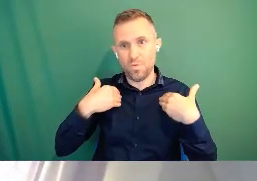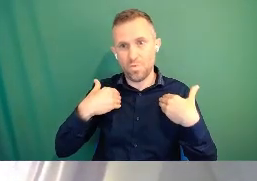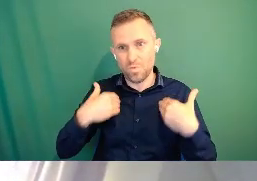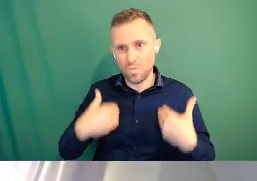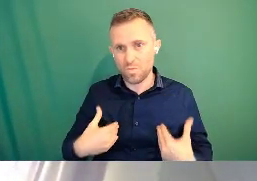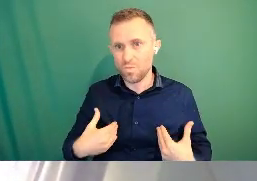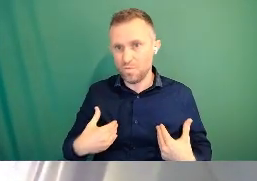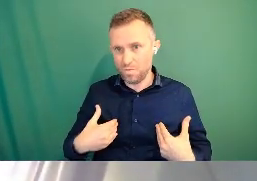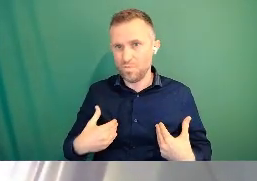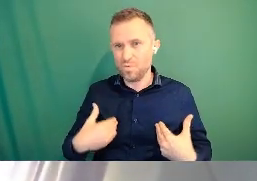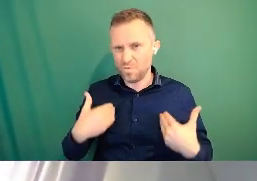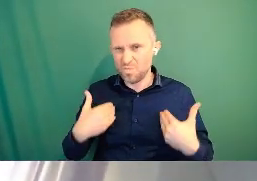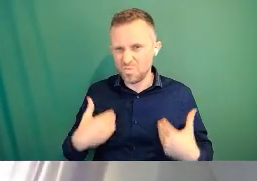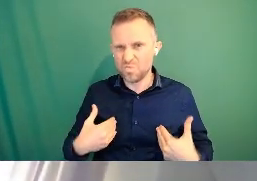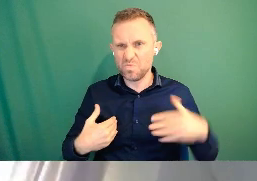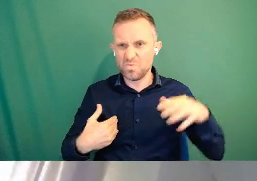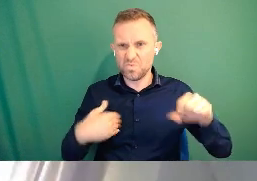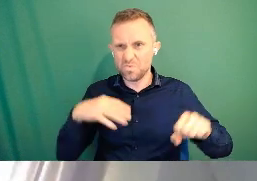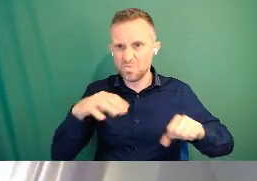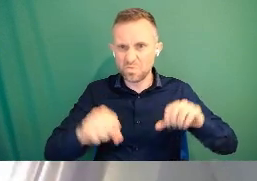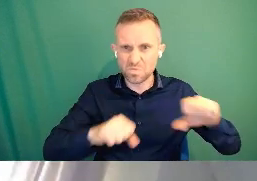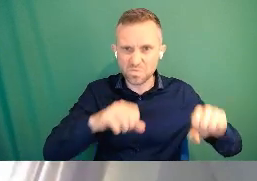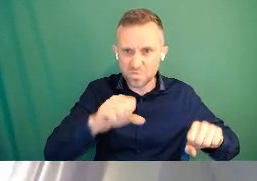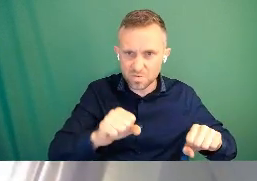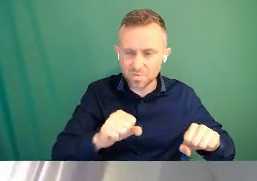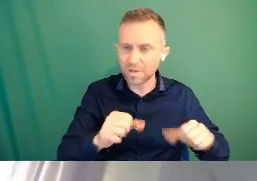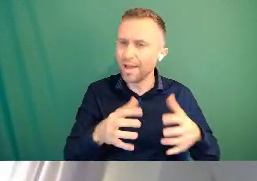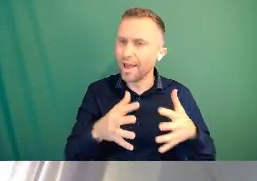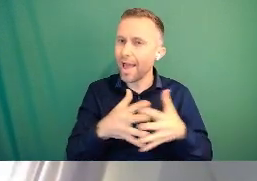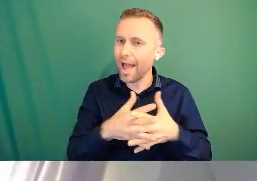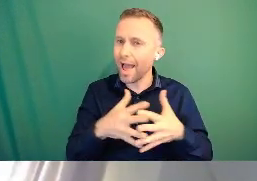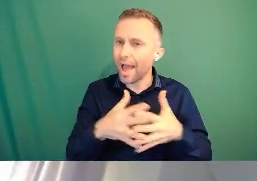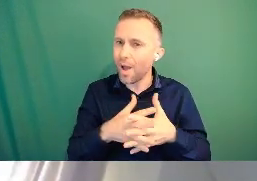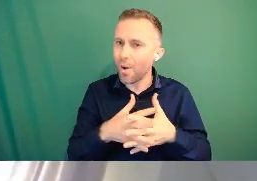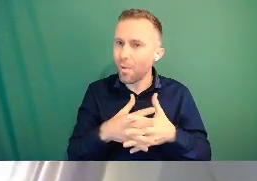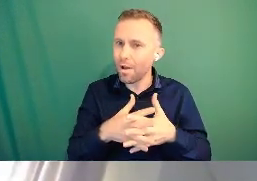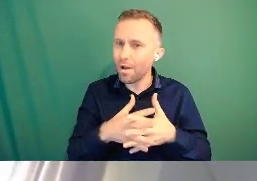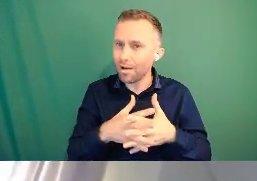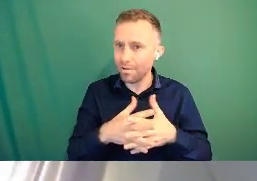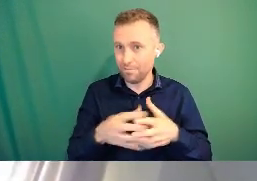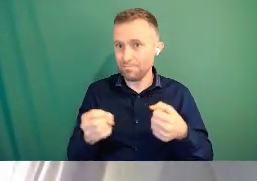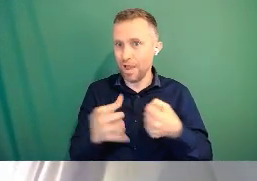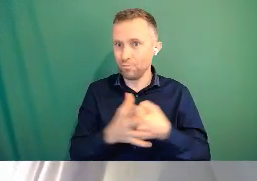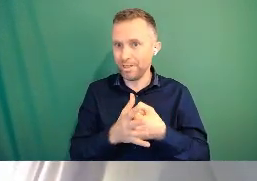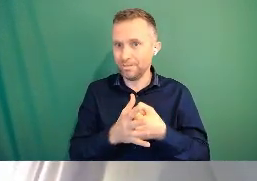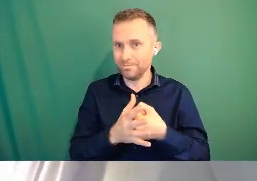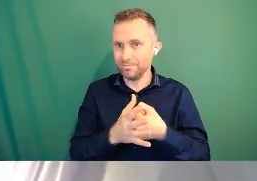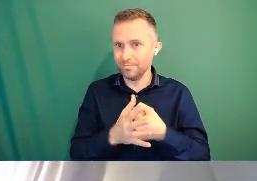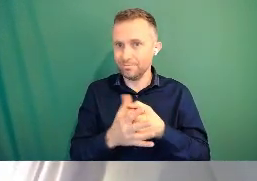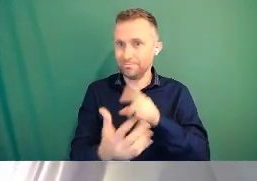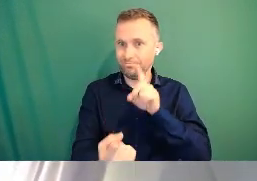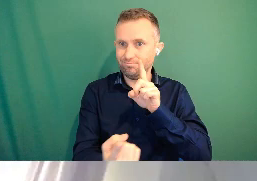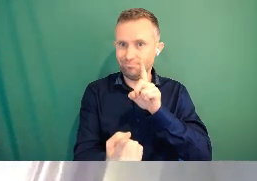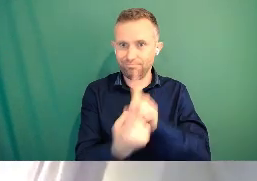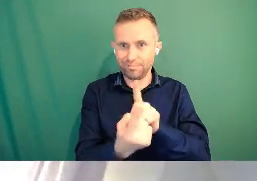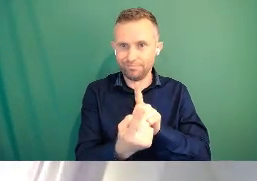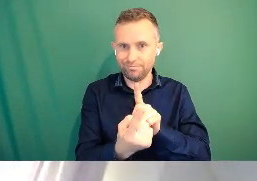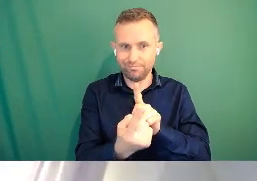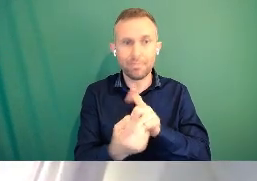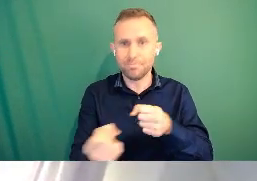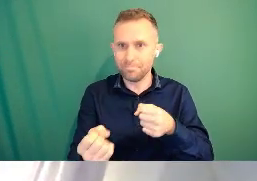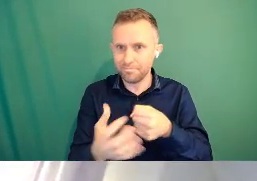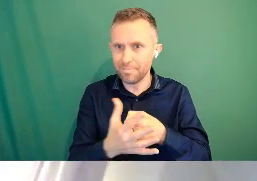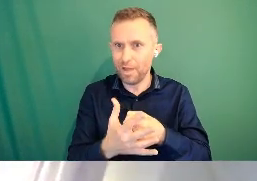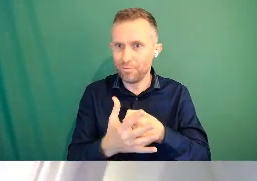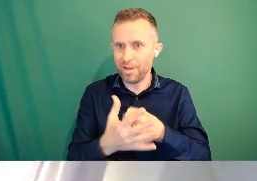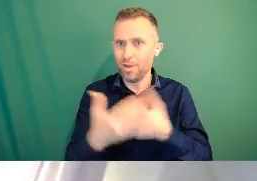important family in Wales because they acquired through marriage some of these lands, including the